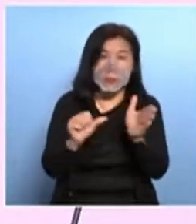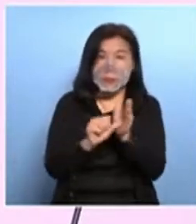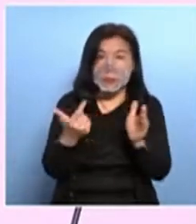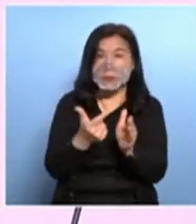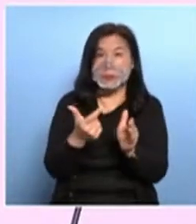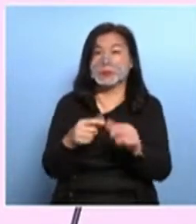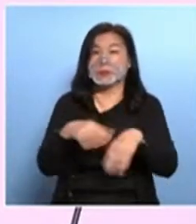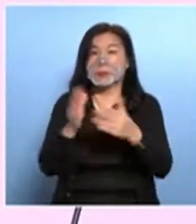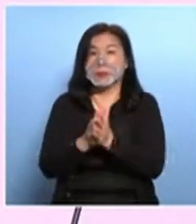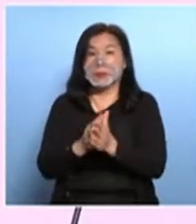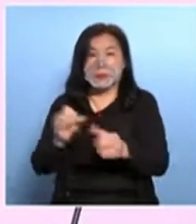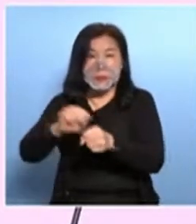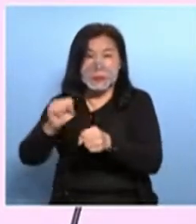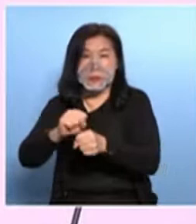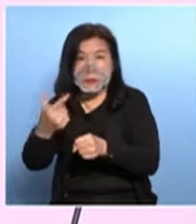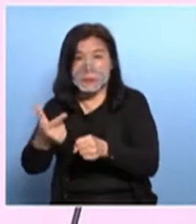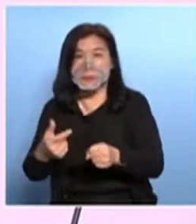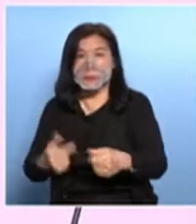global economy.